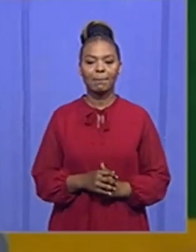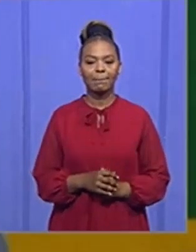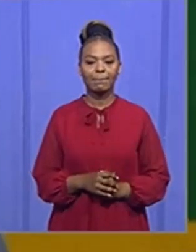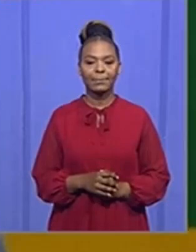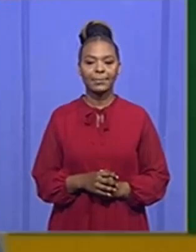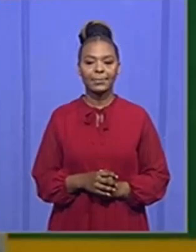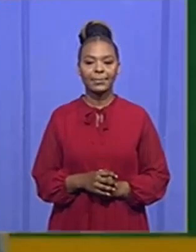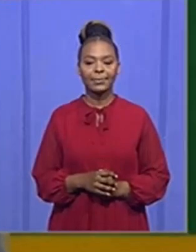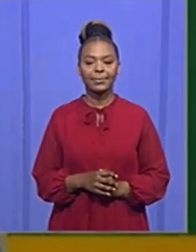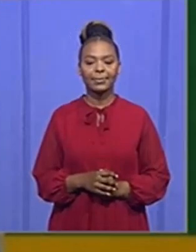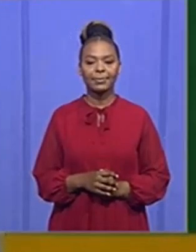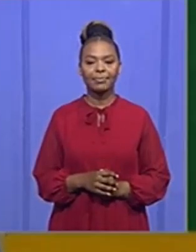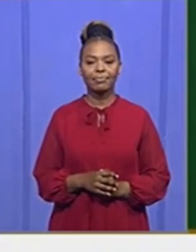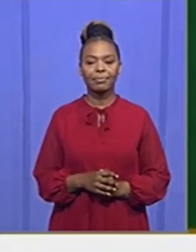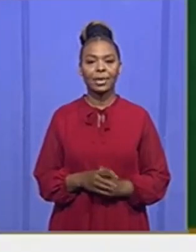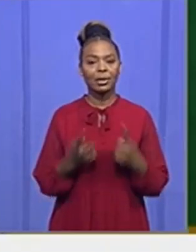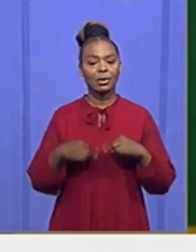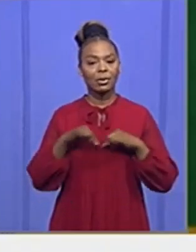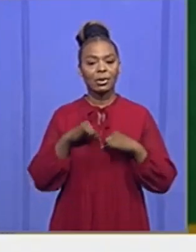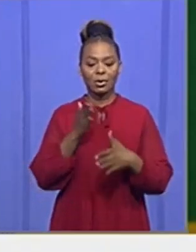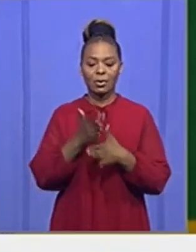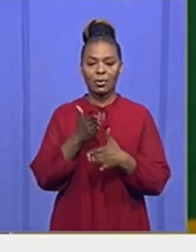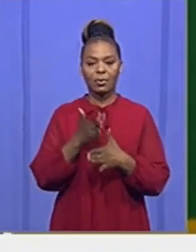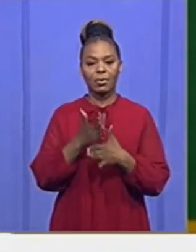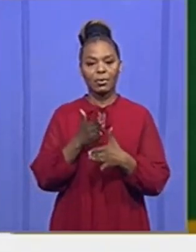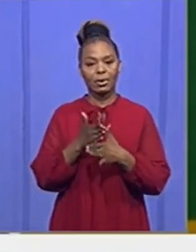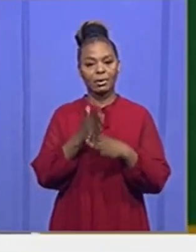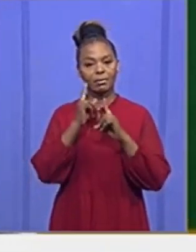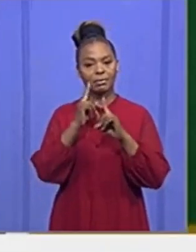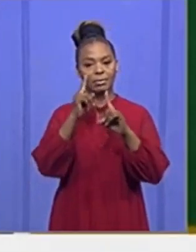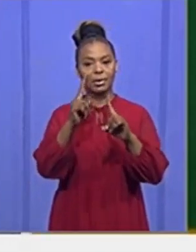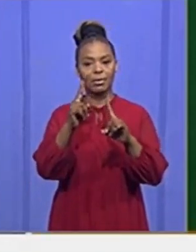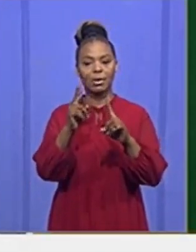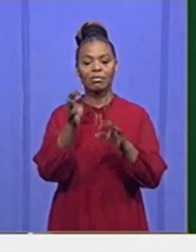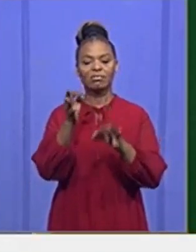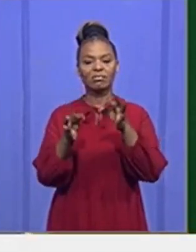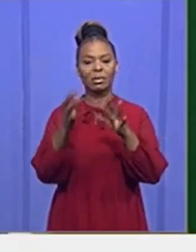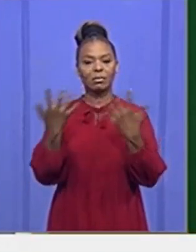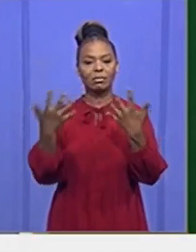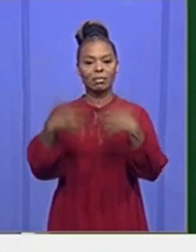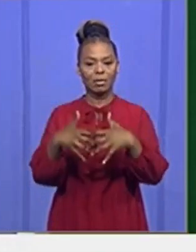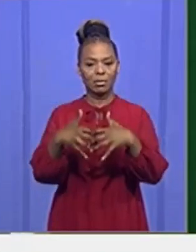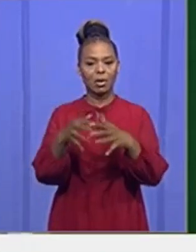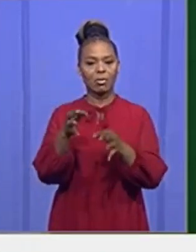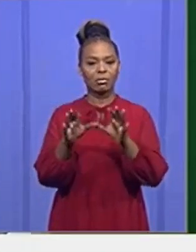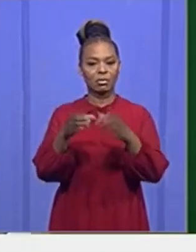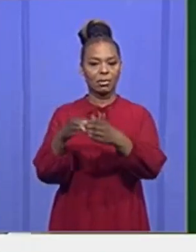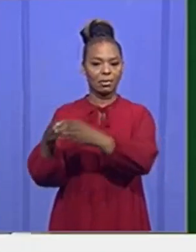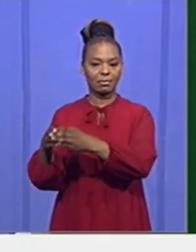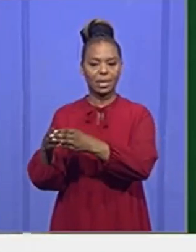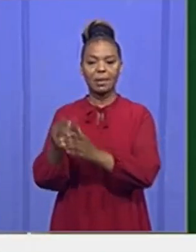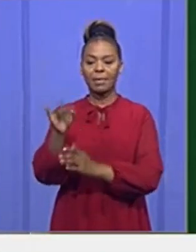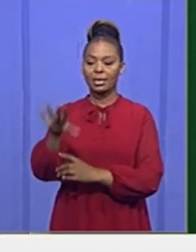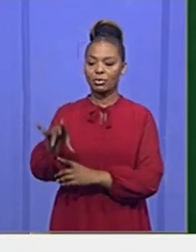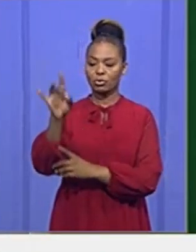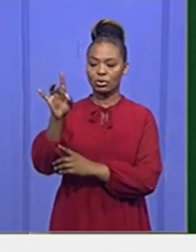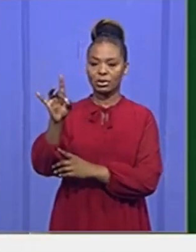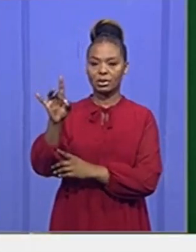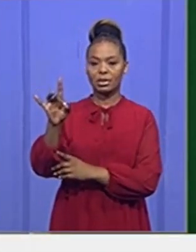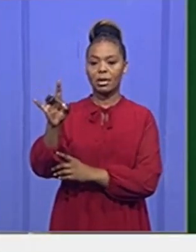We are not working to be in coalition. But if we have to choose a coalition